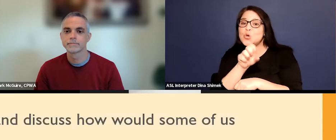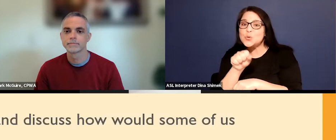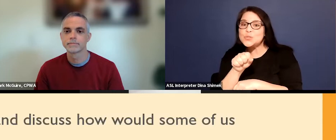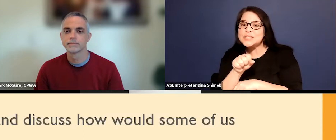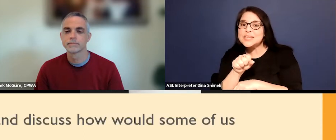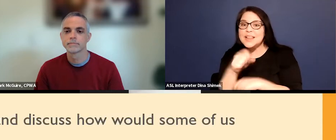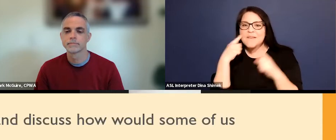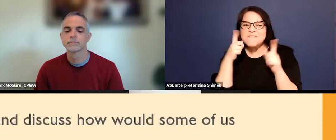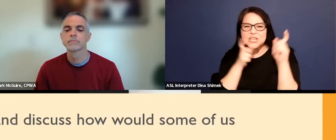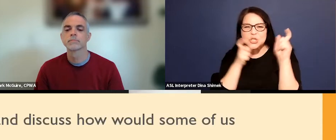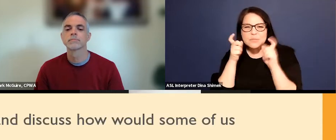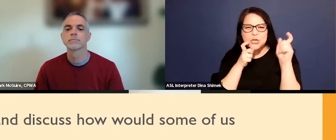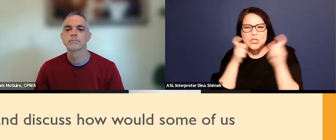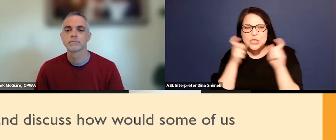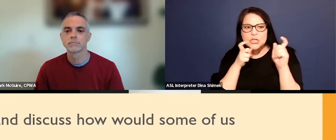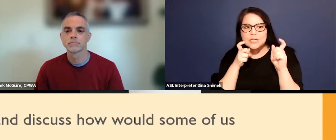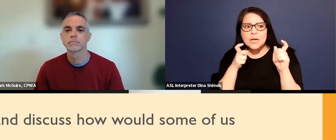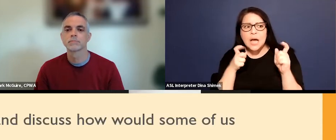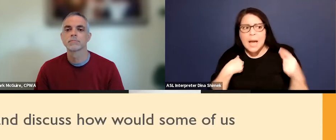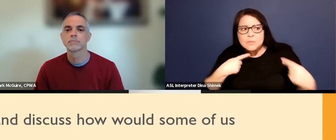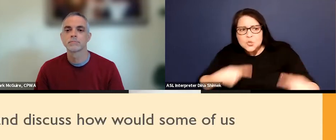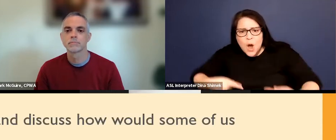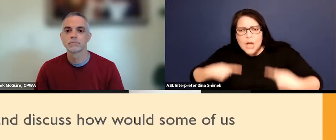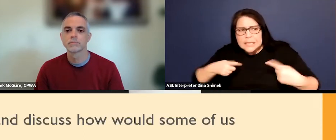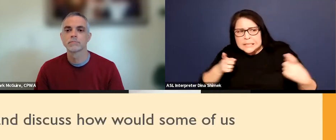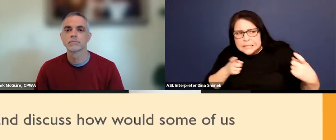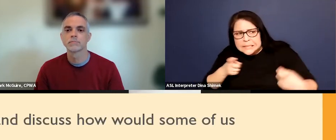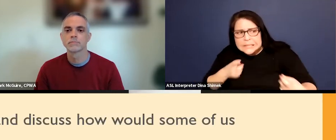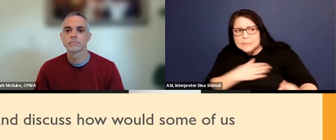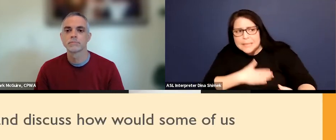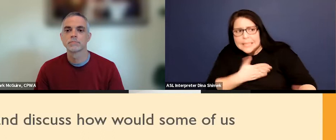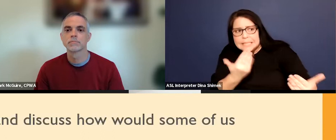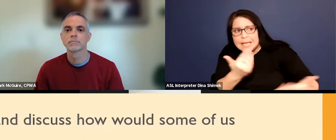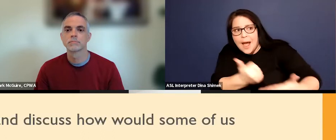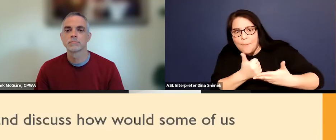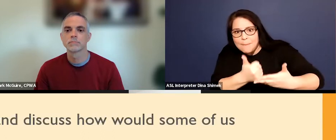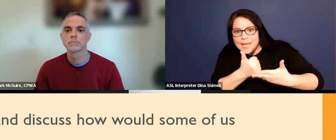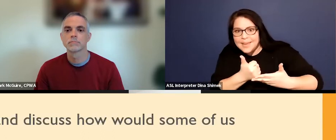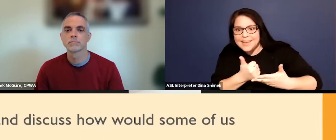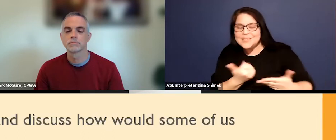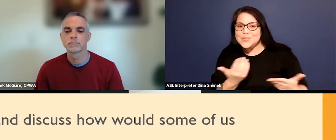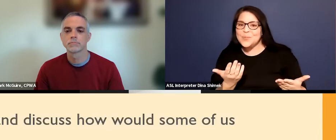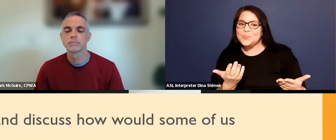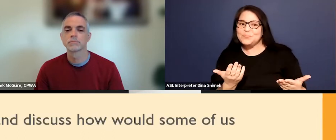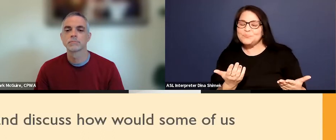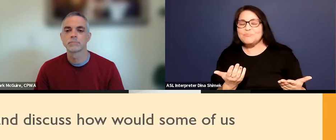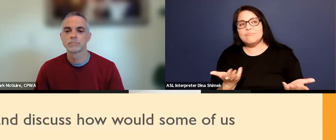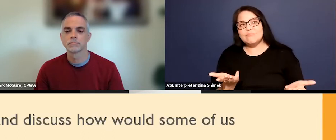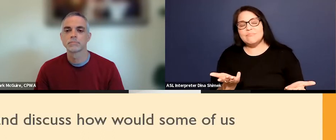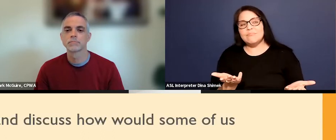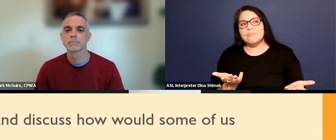in my facial expressions, like I'm struggling here. Can you please come help me? And so,